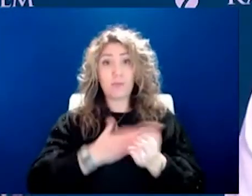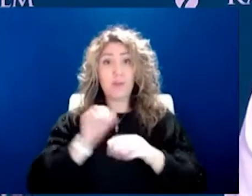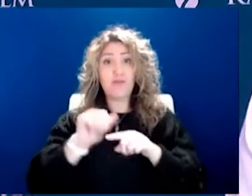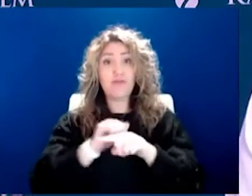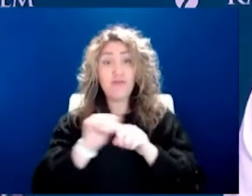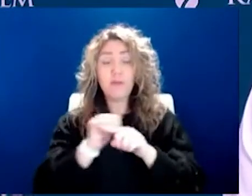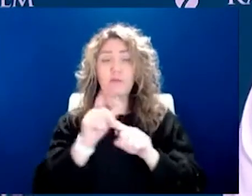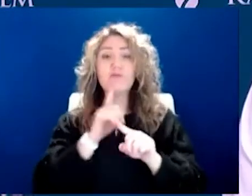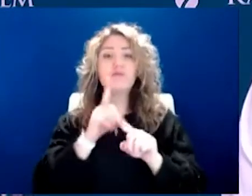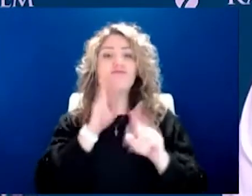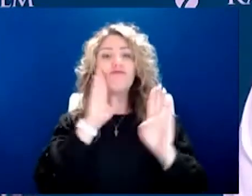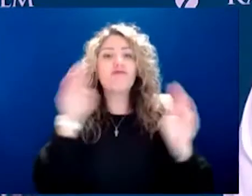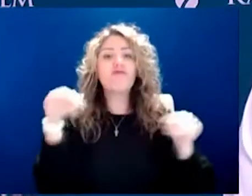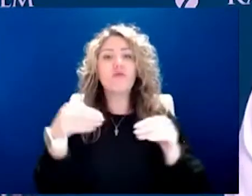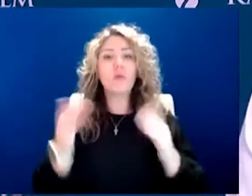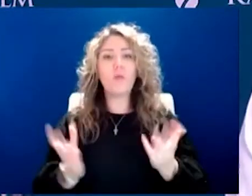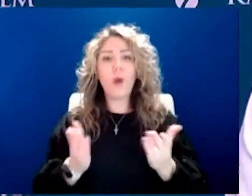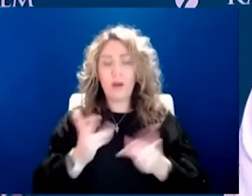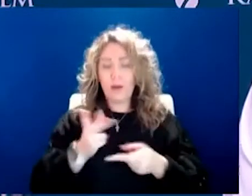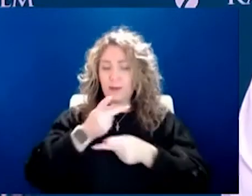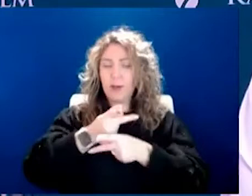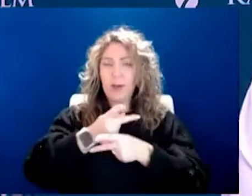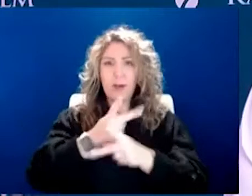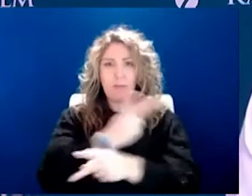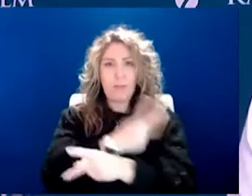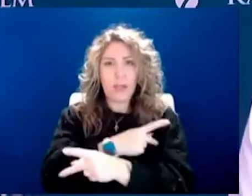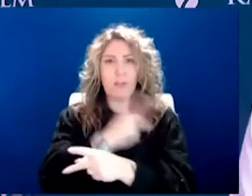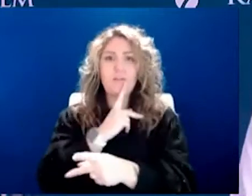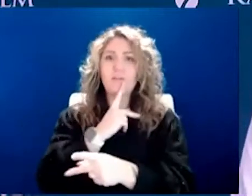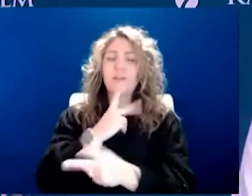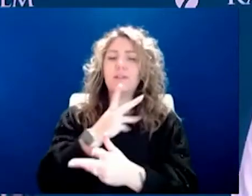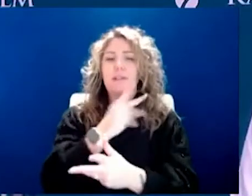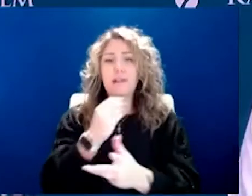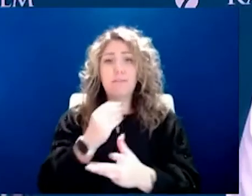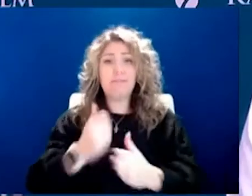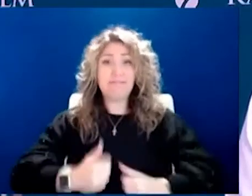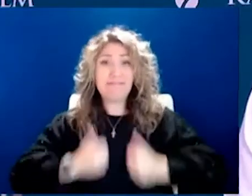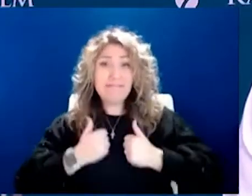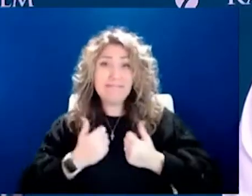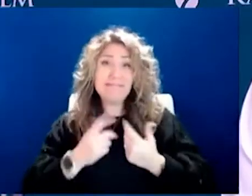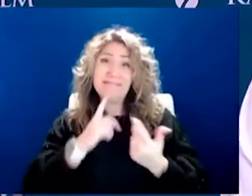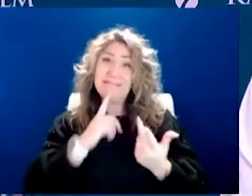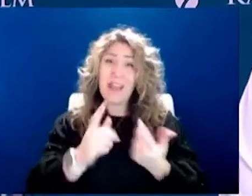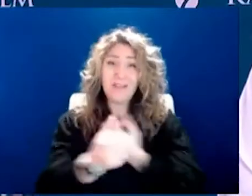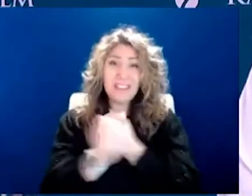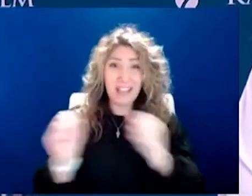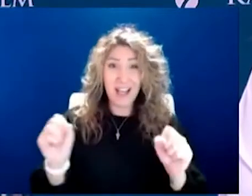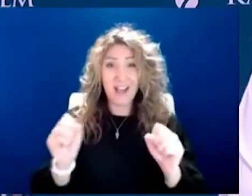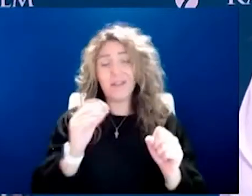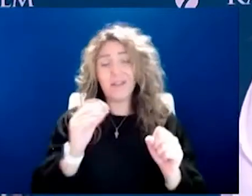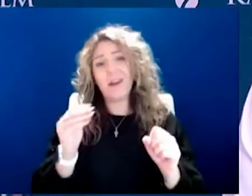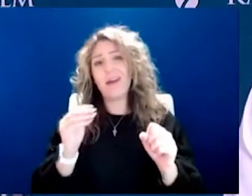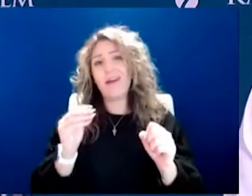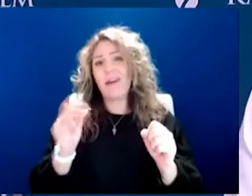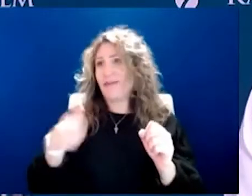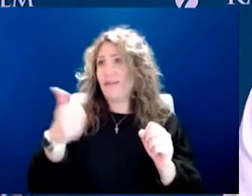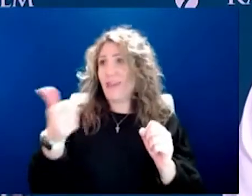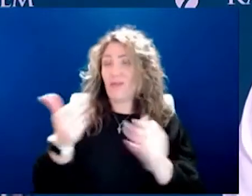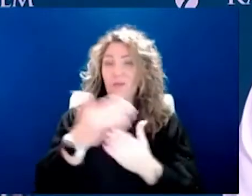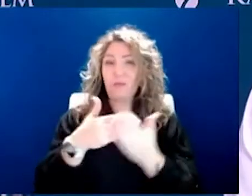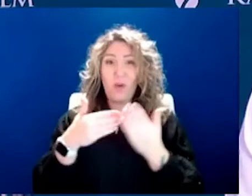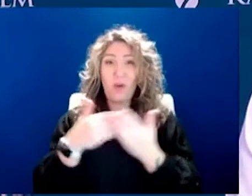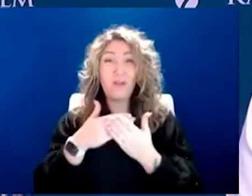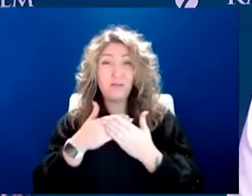on taking care of patients and treating patients and saving lives. And so dealing with the other end of that spectrum is difficult.